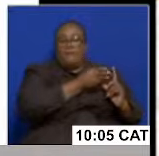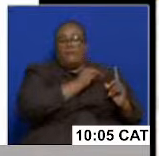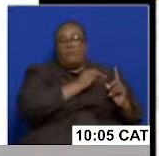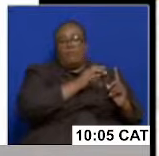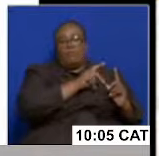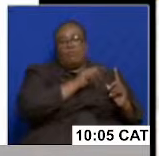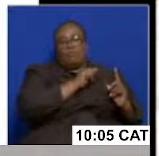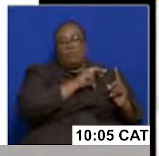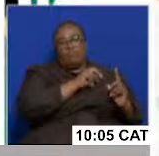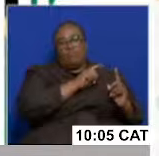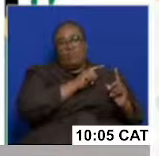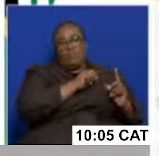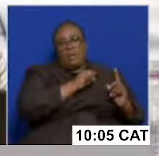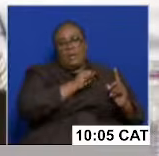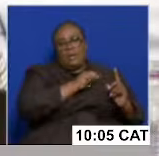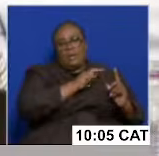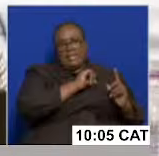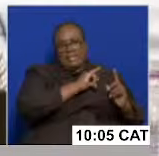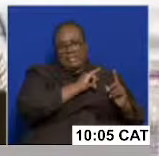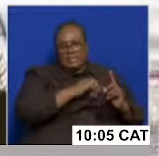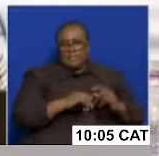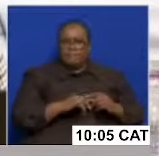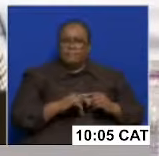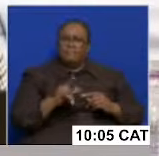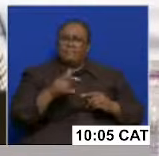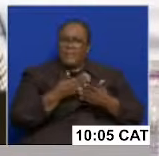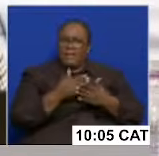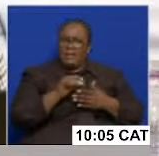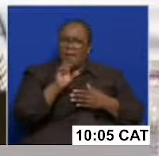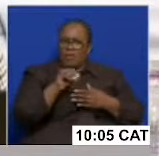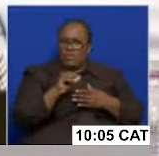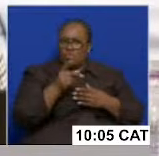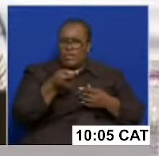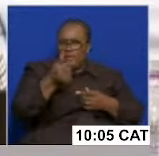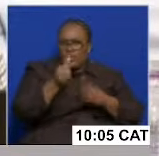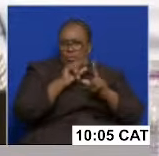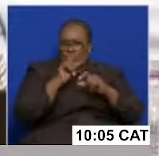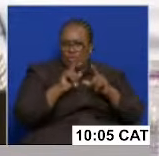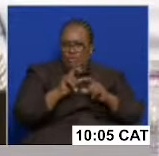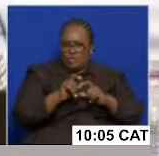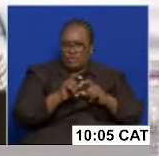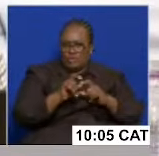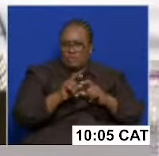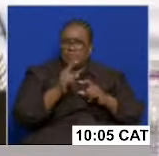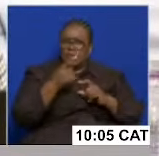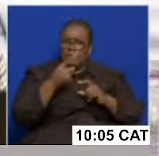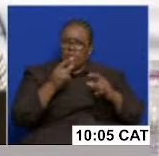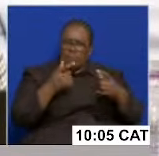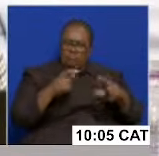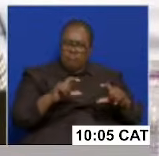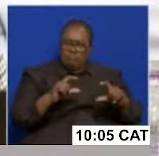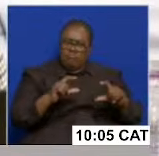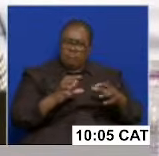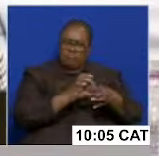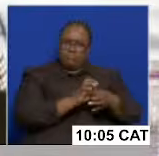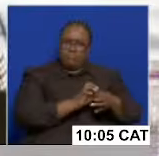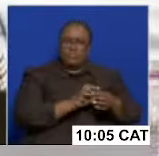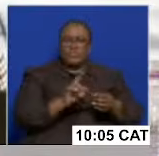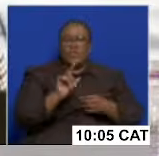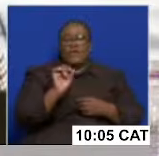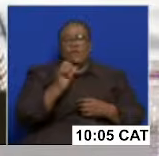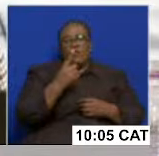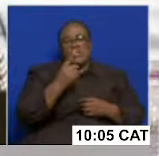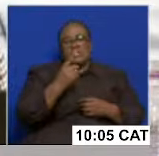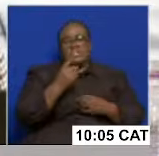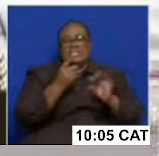few questions related to that paragraph? In the first sentence of paragraph 9, you